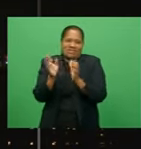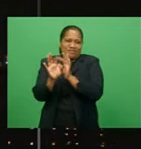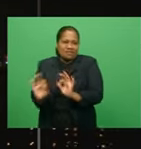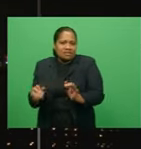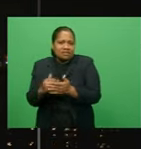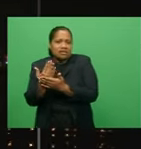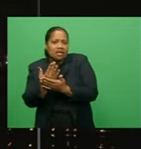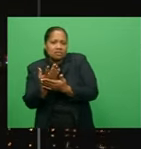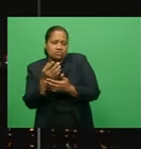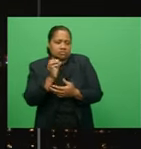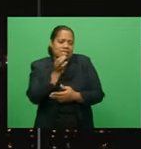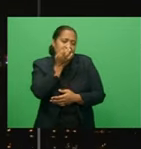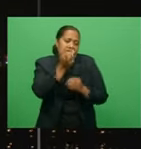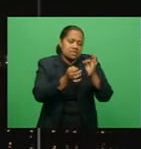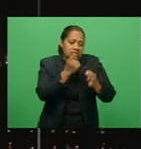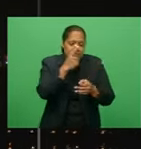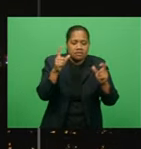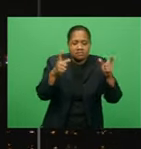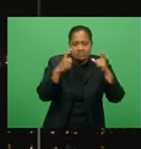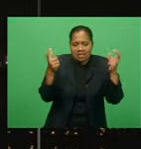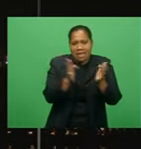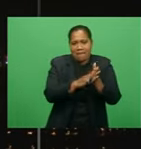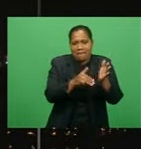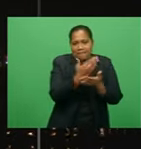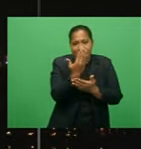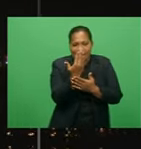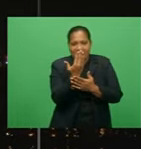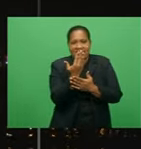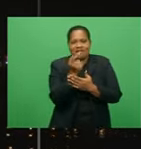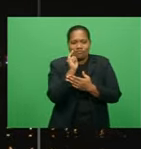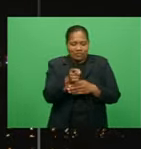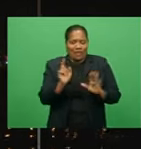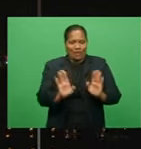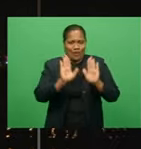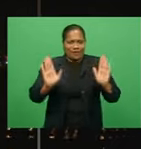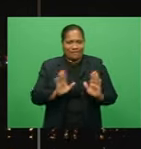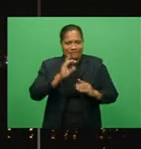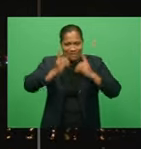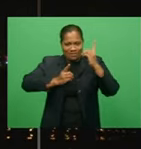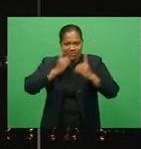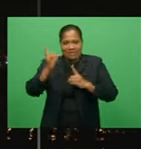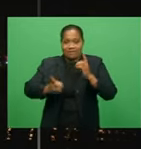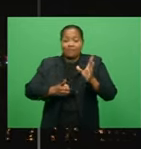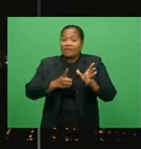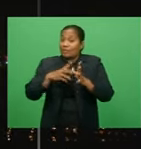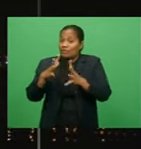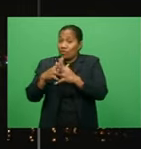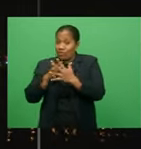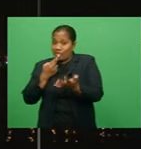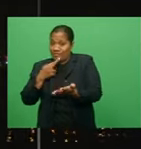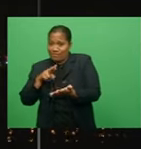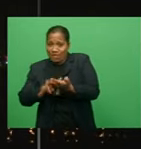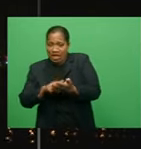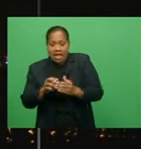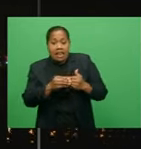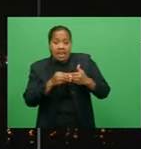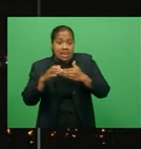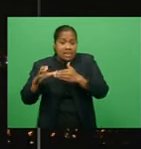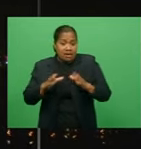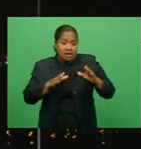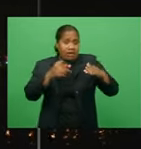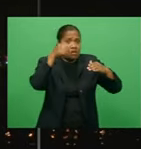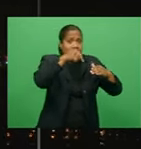was urging people to celebrate on Monday, which is a designated holiday. Apanisa Wangarandovu reports leaders of Hinduism